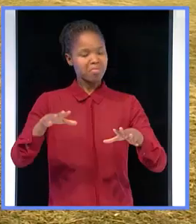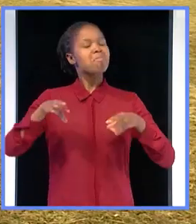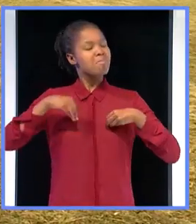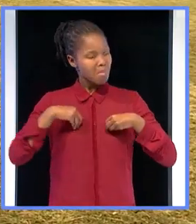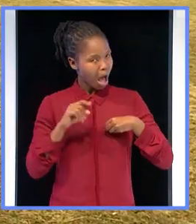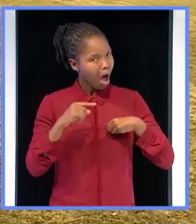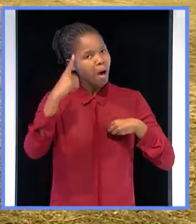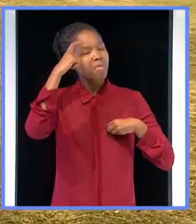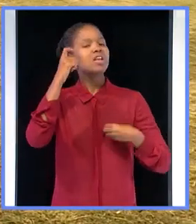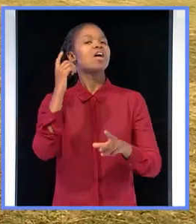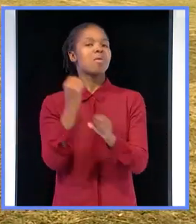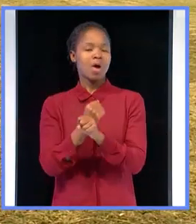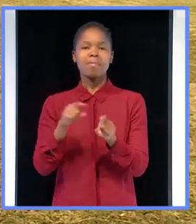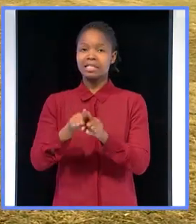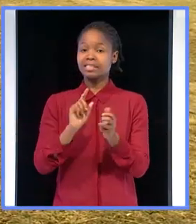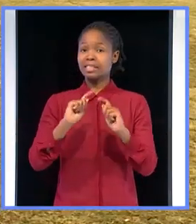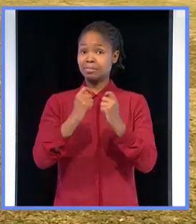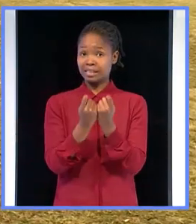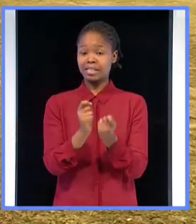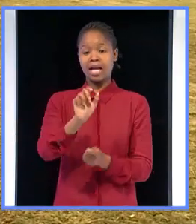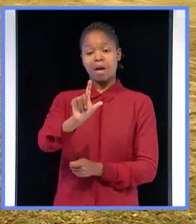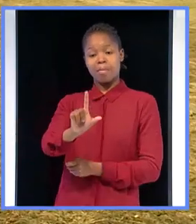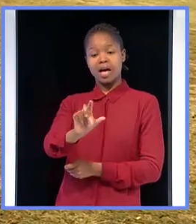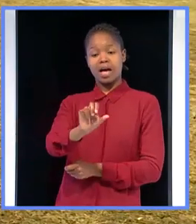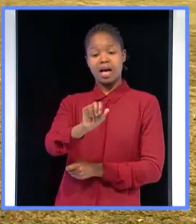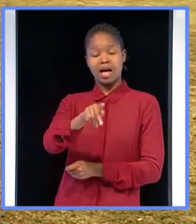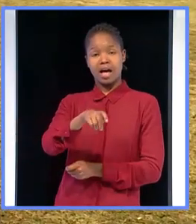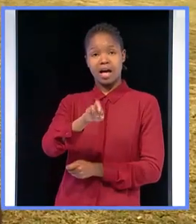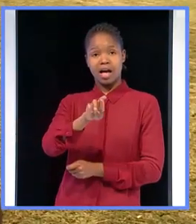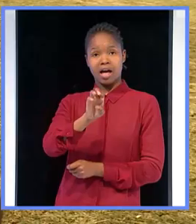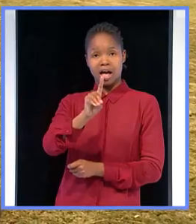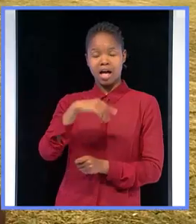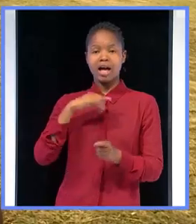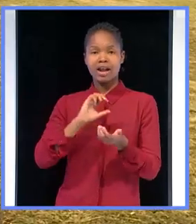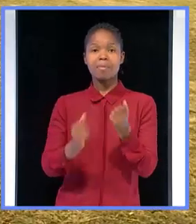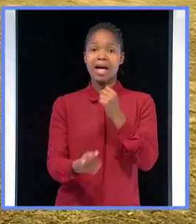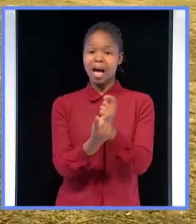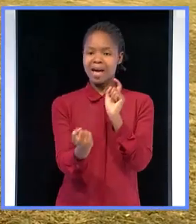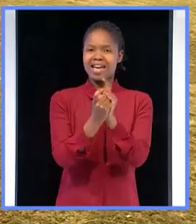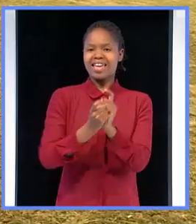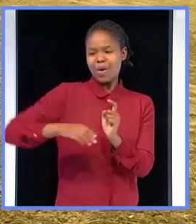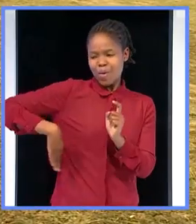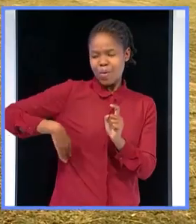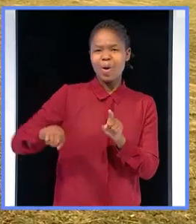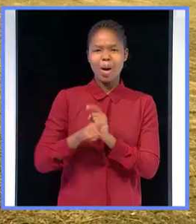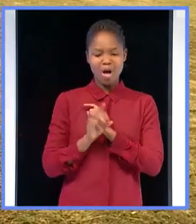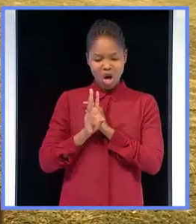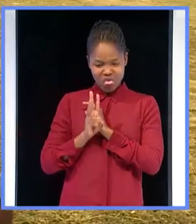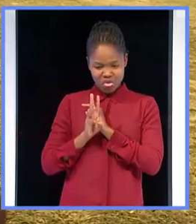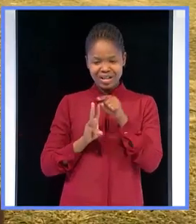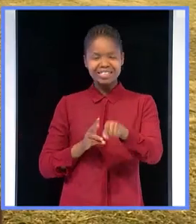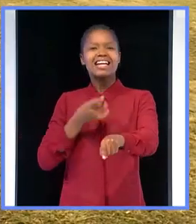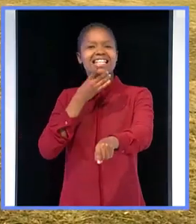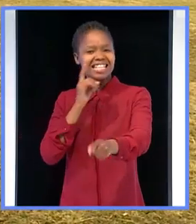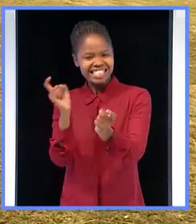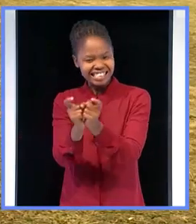then I was on the leg pads team. Before the first game, I lose my leg. It was on a Thursday, that Saturday I was supposed to play the